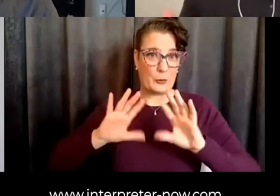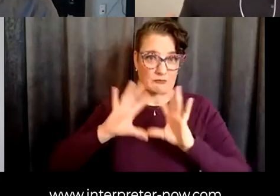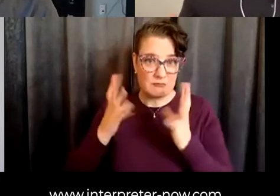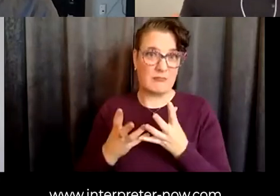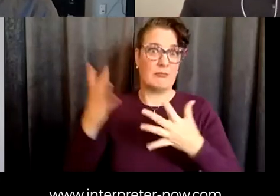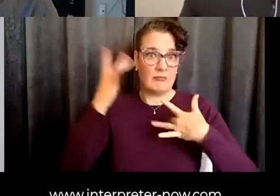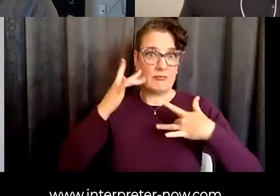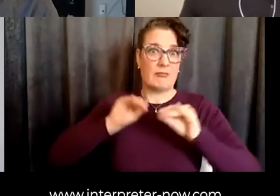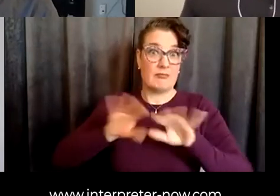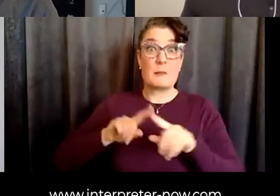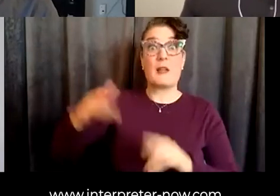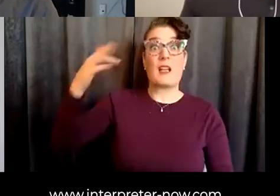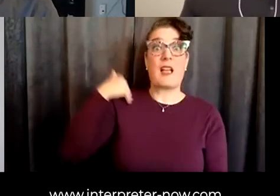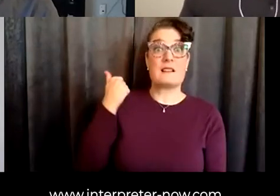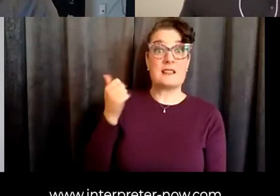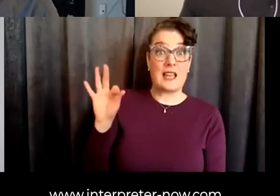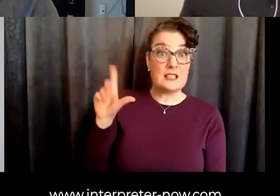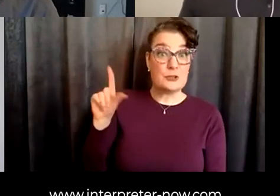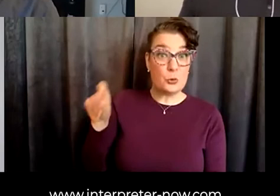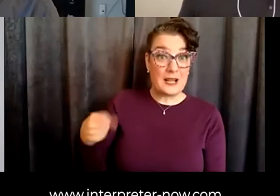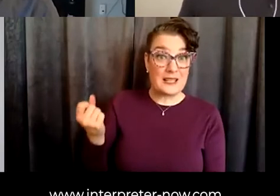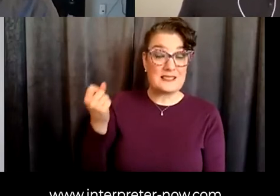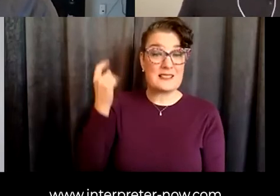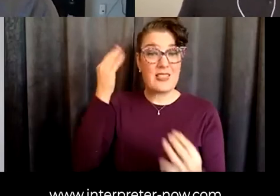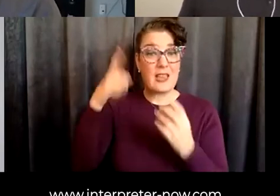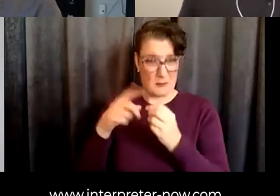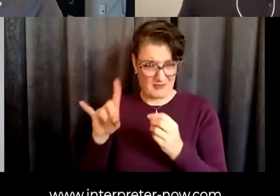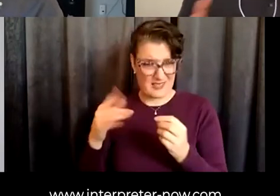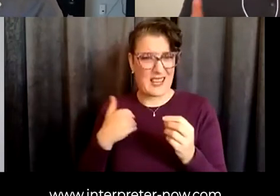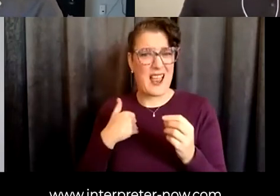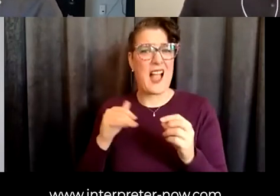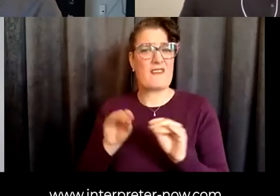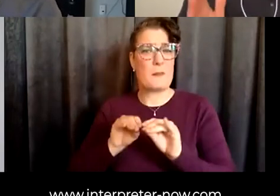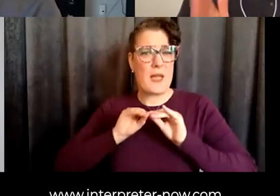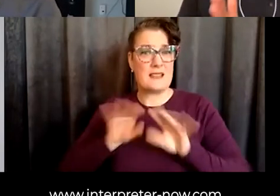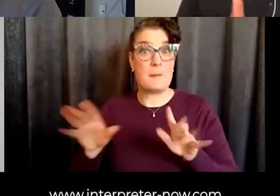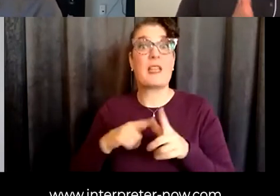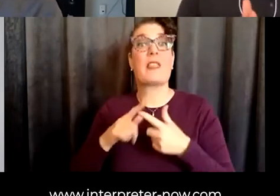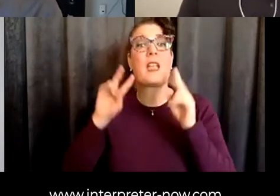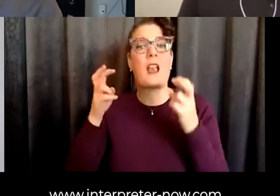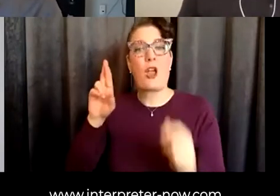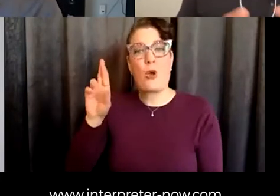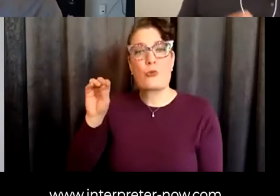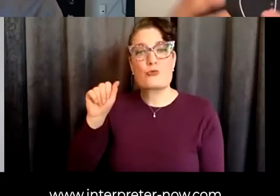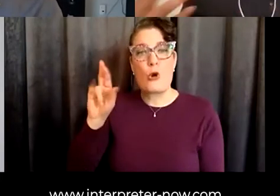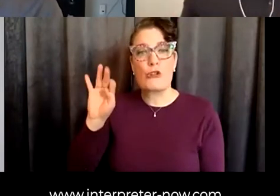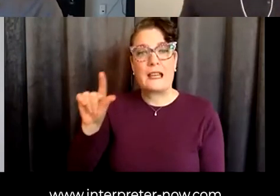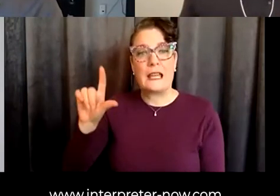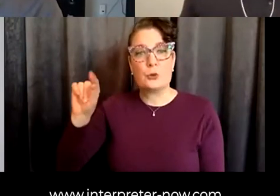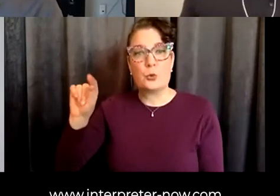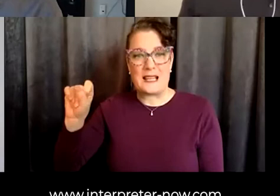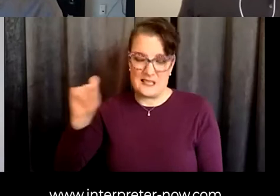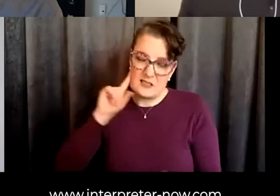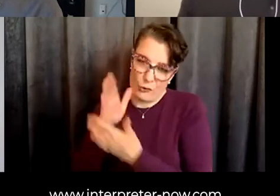like the 20s, thinking in terms of there was a pandemic, there was the roaring 20s for a certain amount of people, and then there was the Great